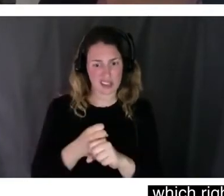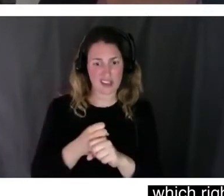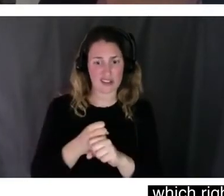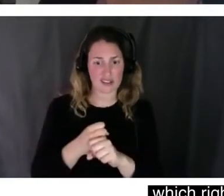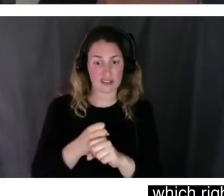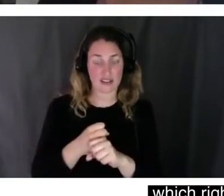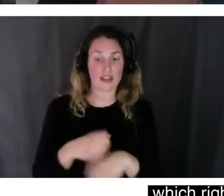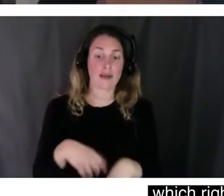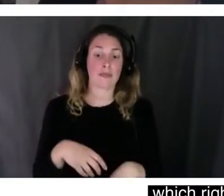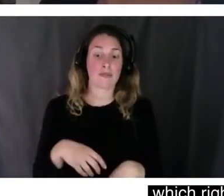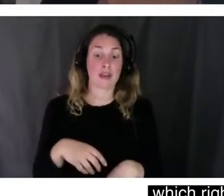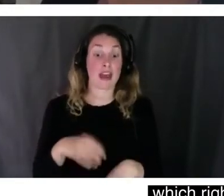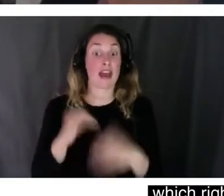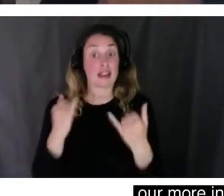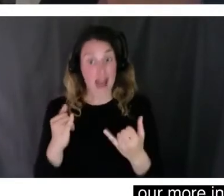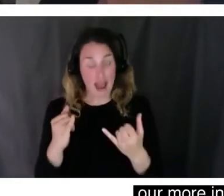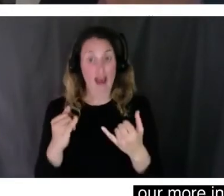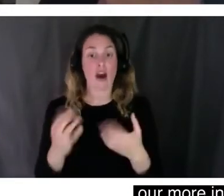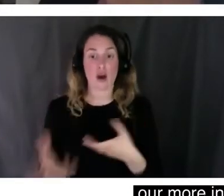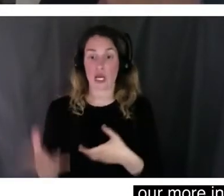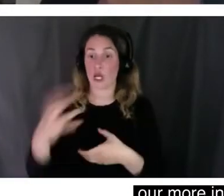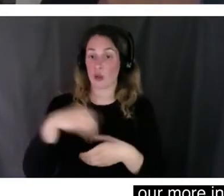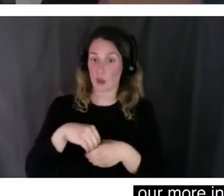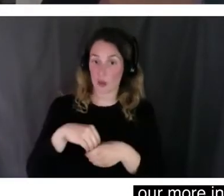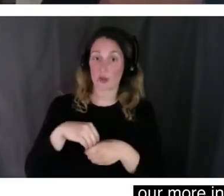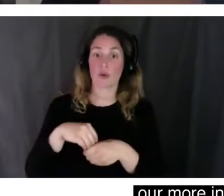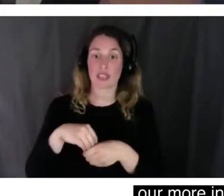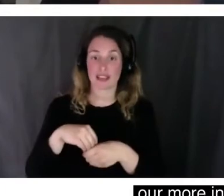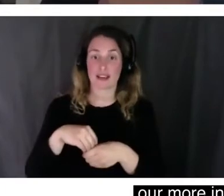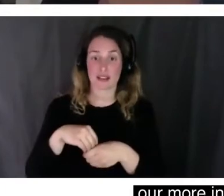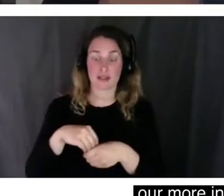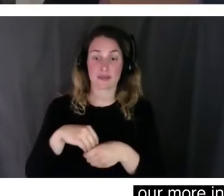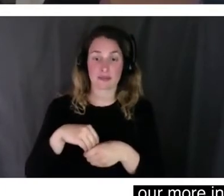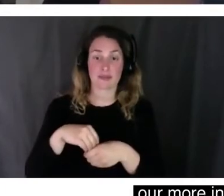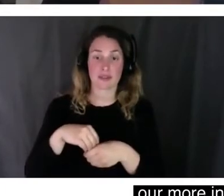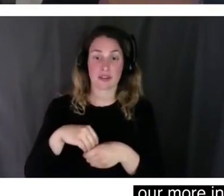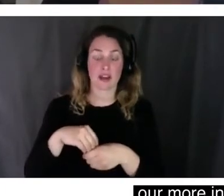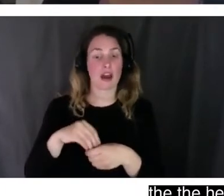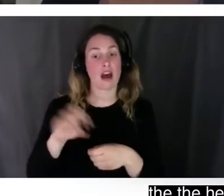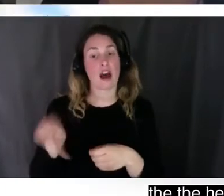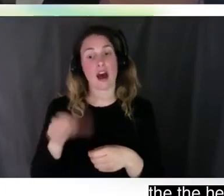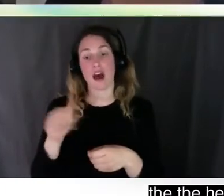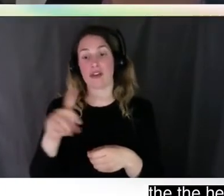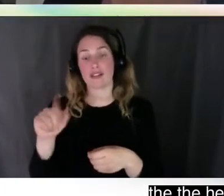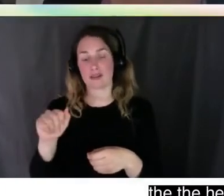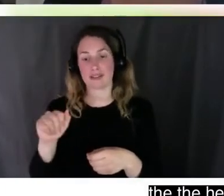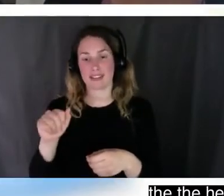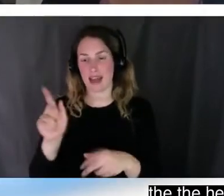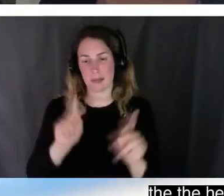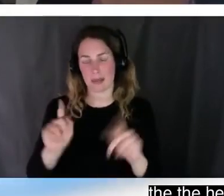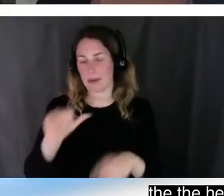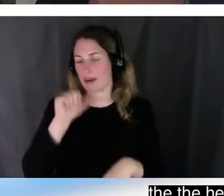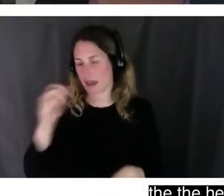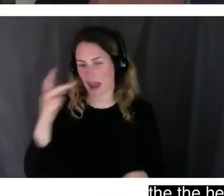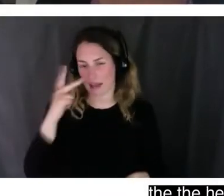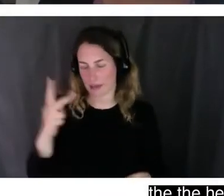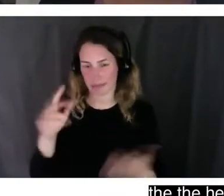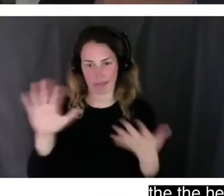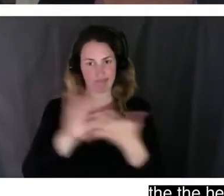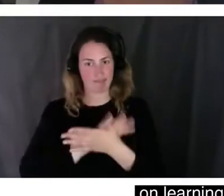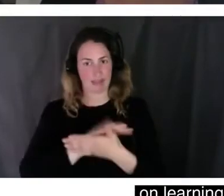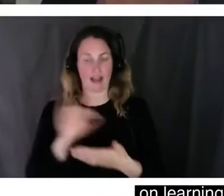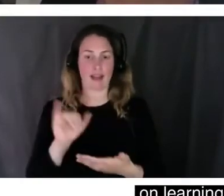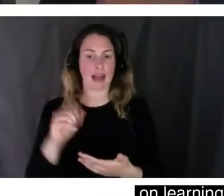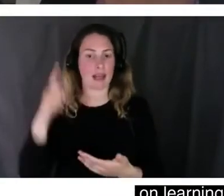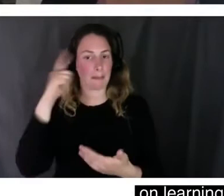is inclusive of a lot of our more invisible disabilities, the mental health issues, the